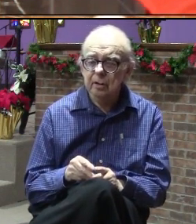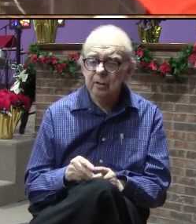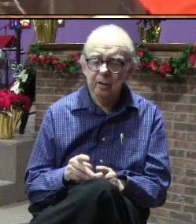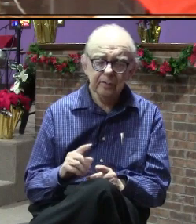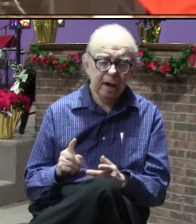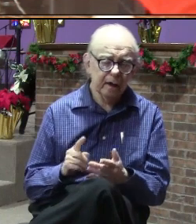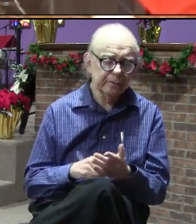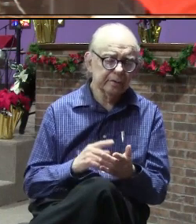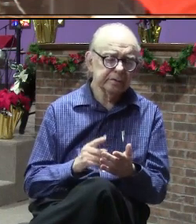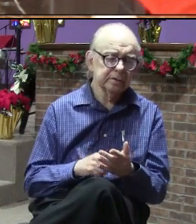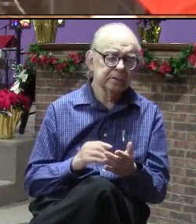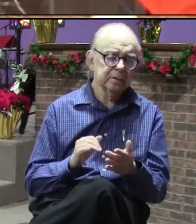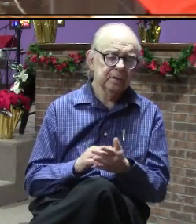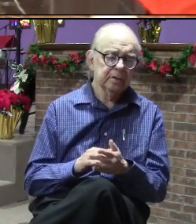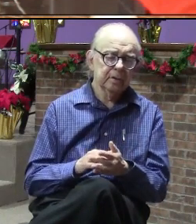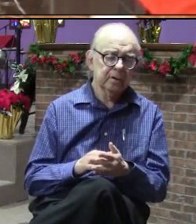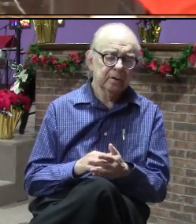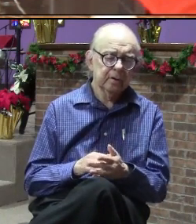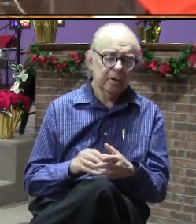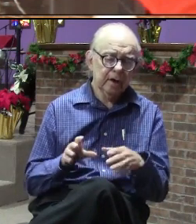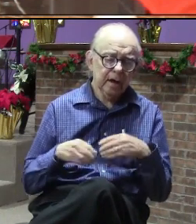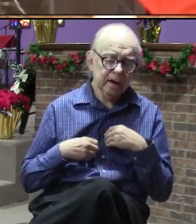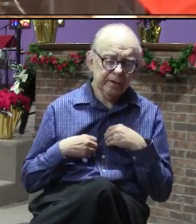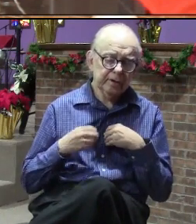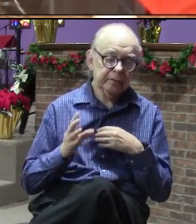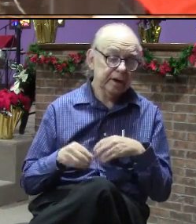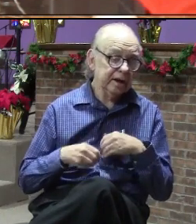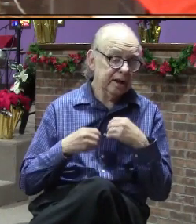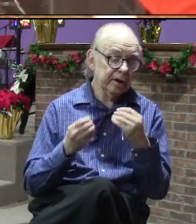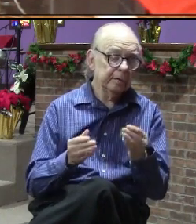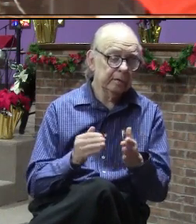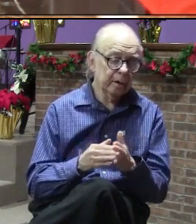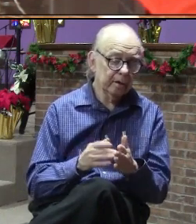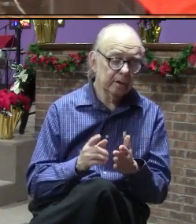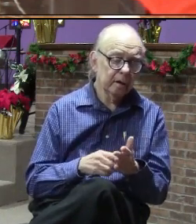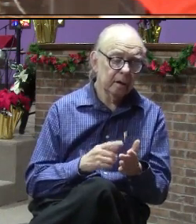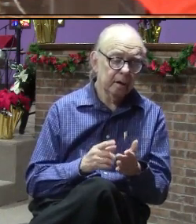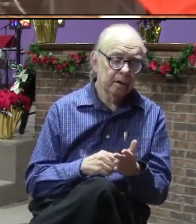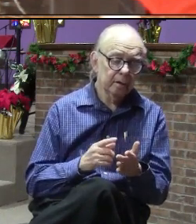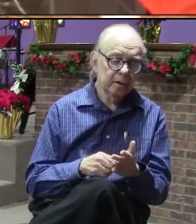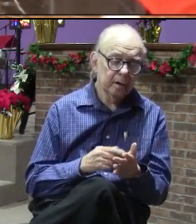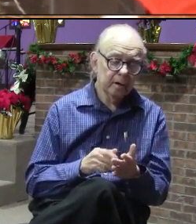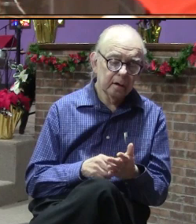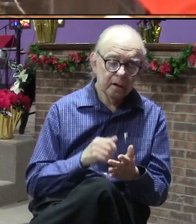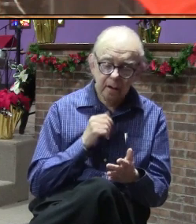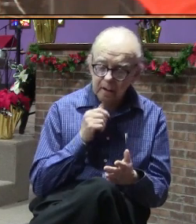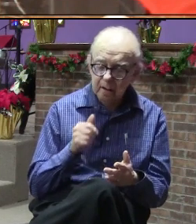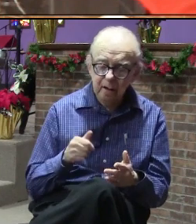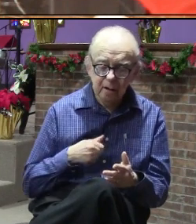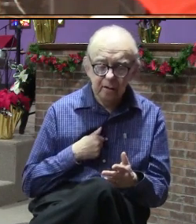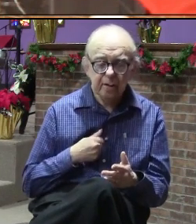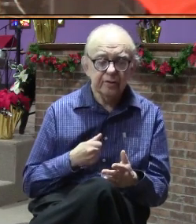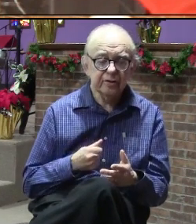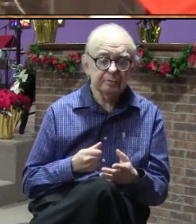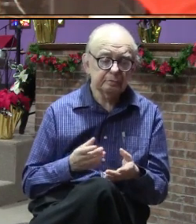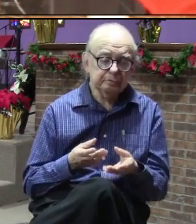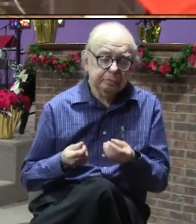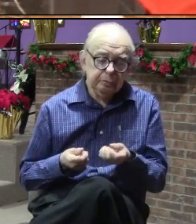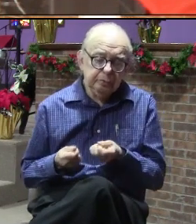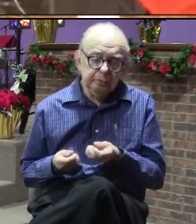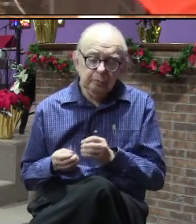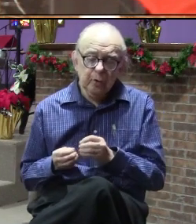And sometimes they're receptive in giving it back, or sometimes they're receptive in just sucking it out of you